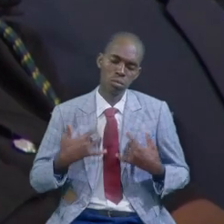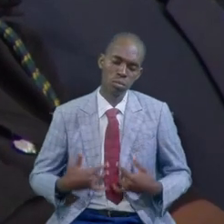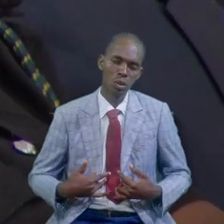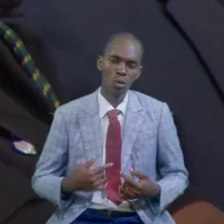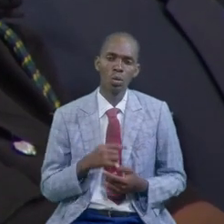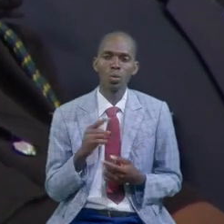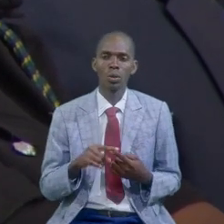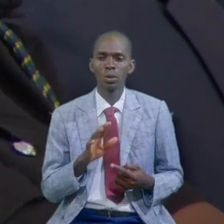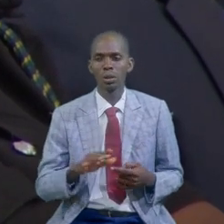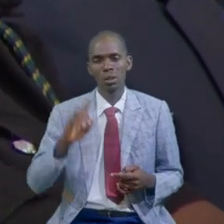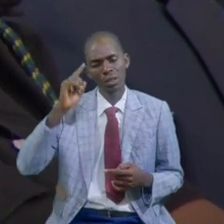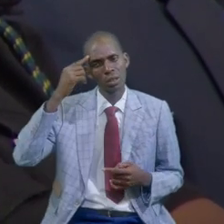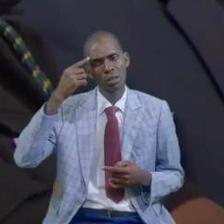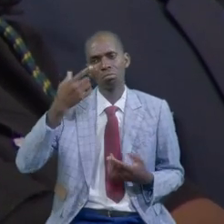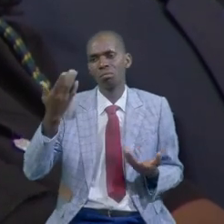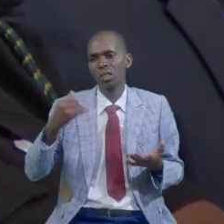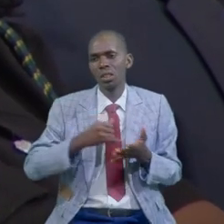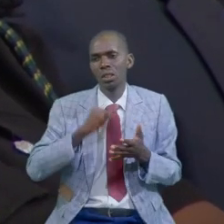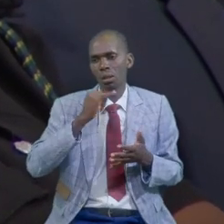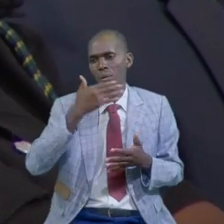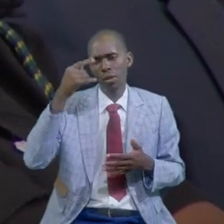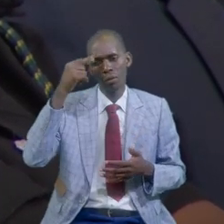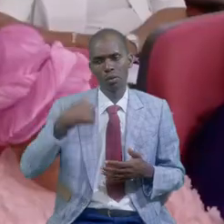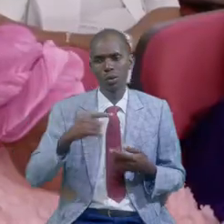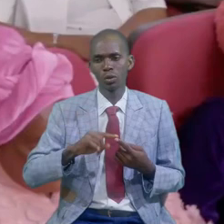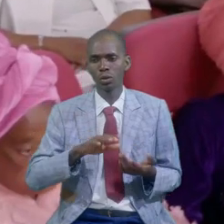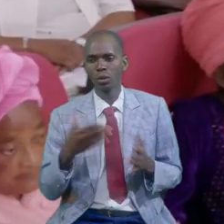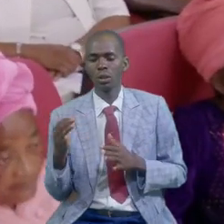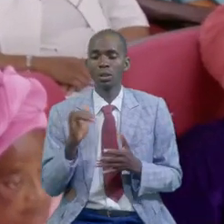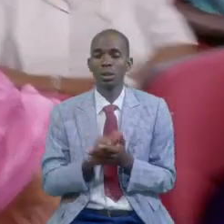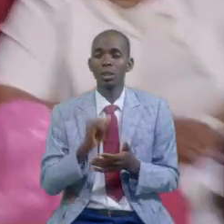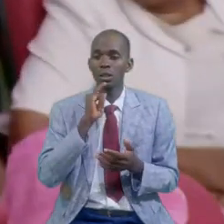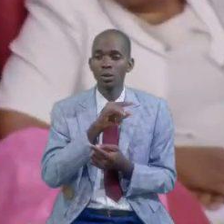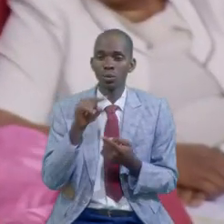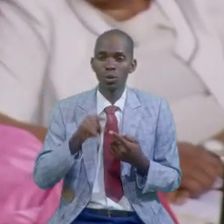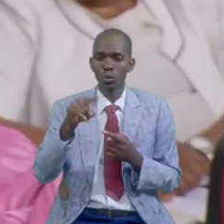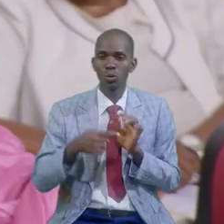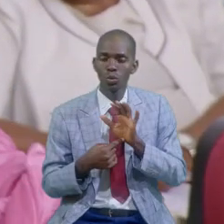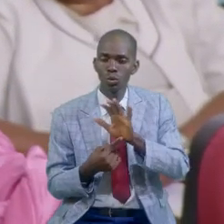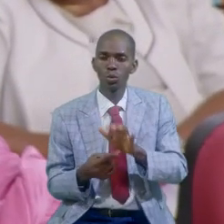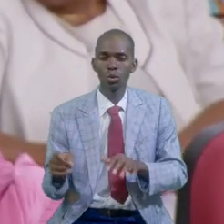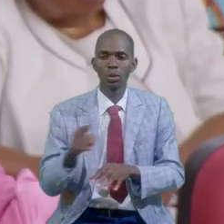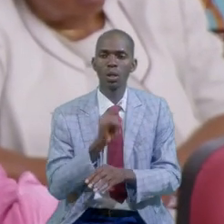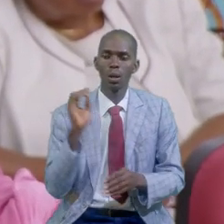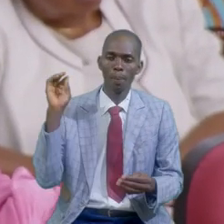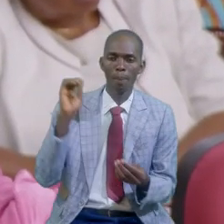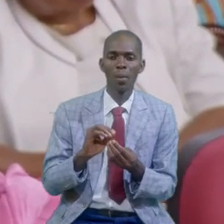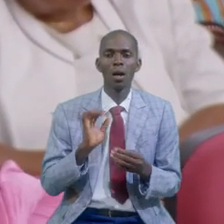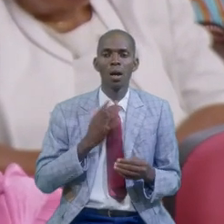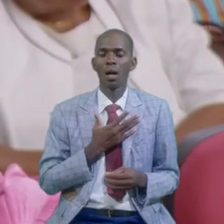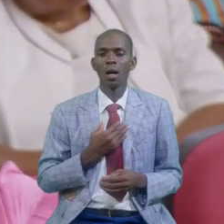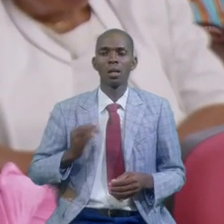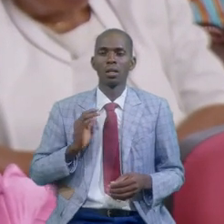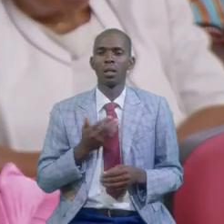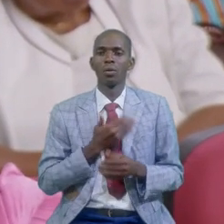think it's better for me to die, I don't want to live, that's when you love them more. And our Heavenly Father is the